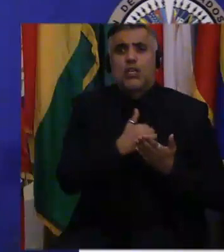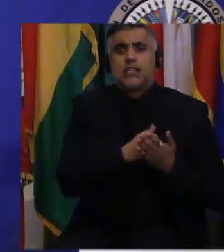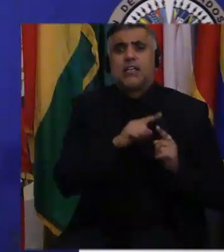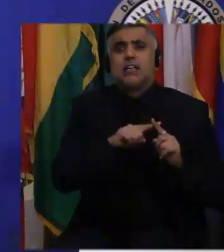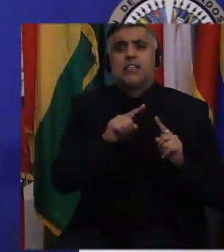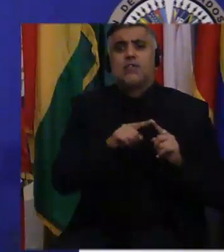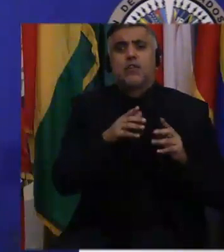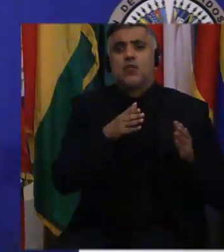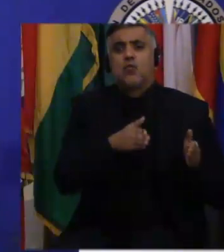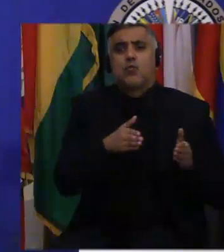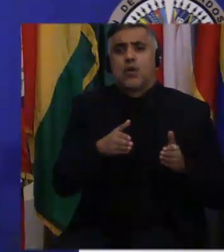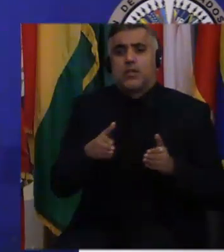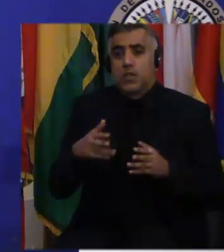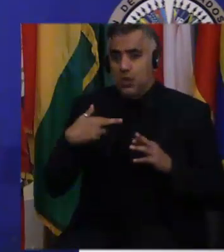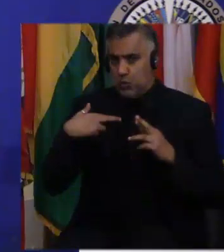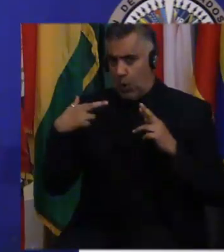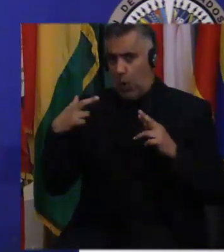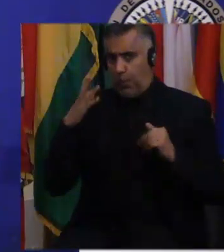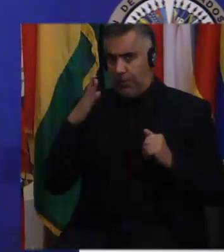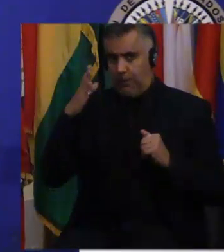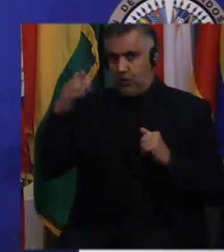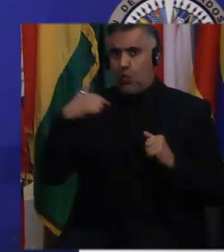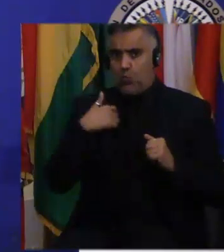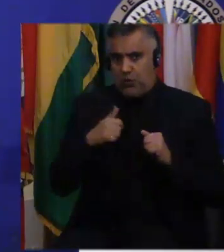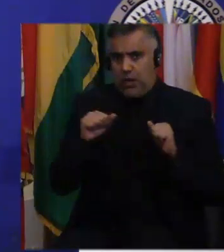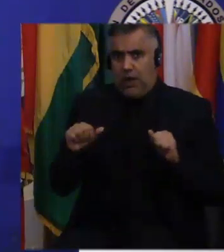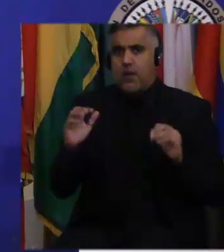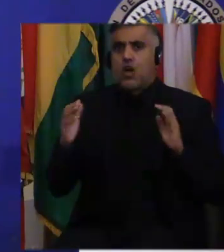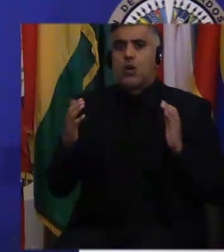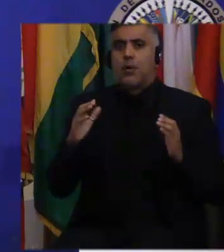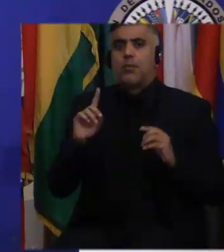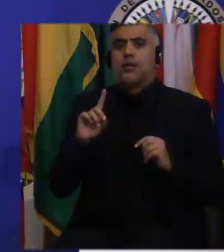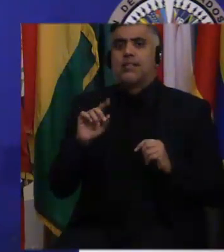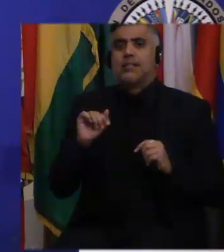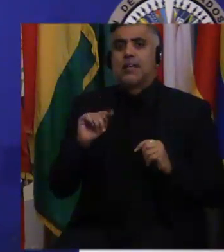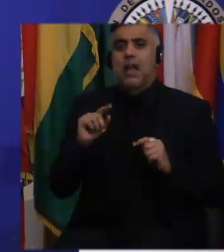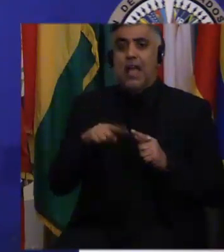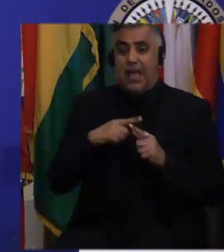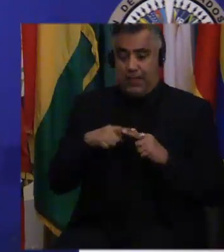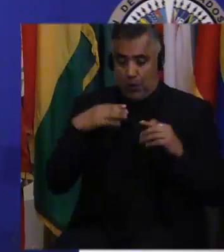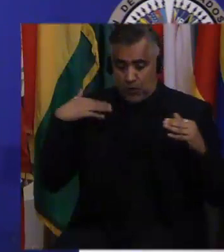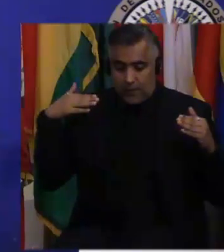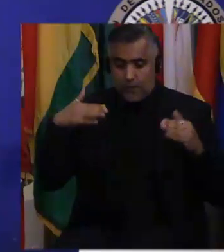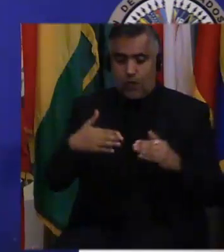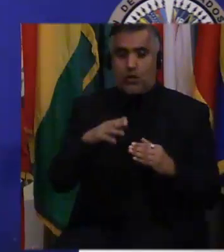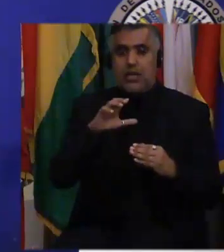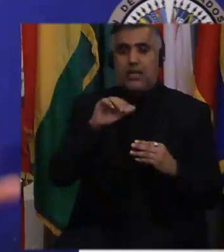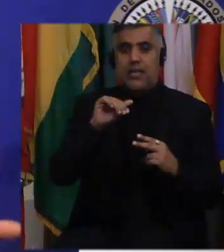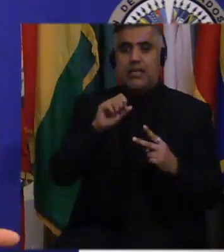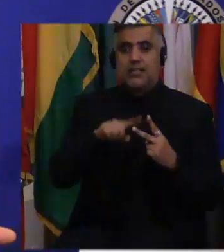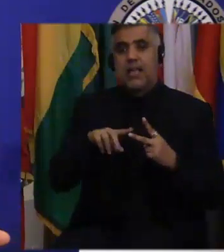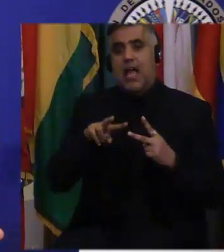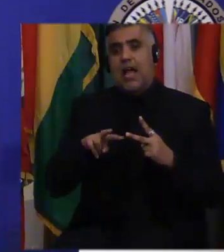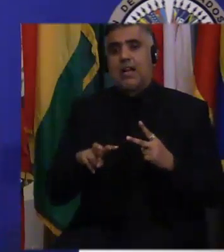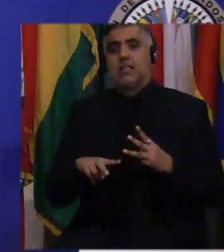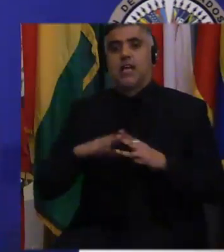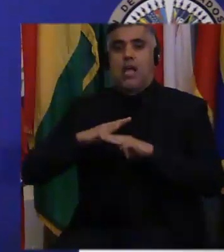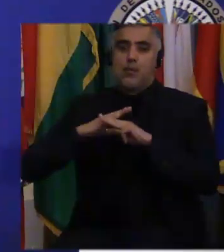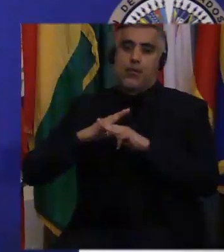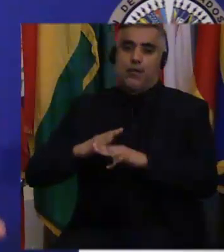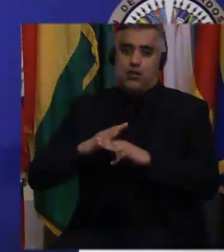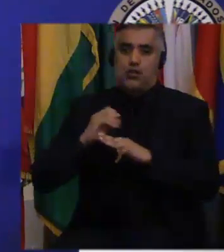different manner. So I hope that in the future we will have comparable data and then focus on cases, their analysis and prevention of